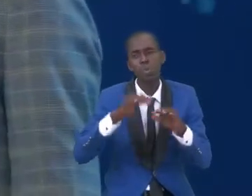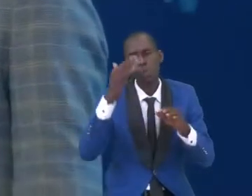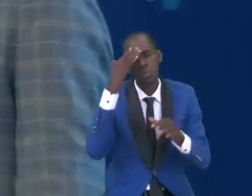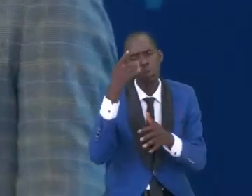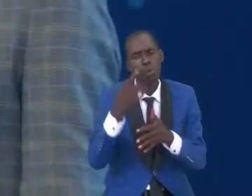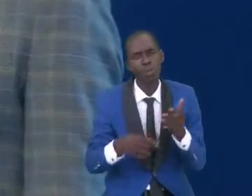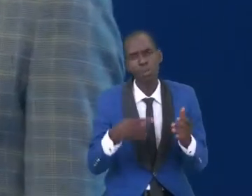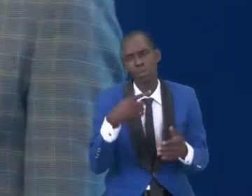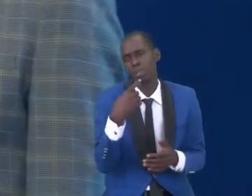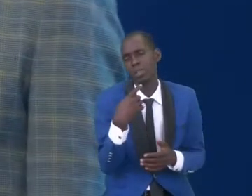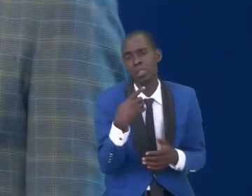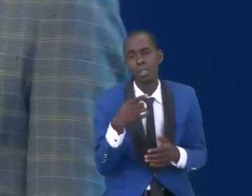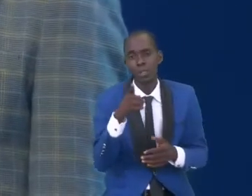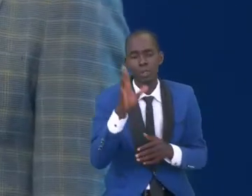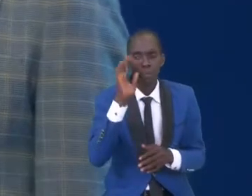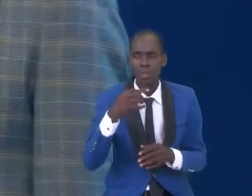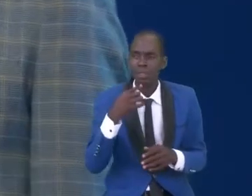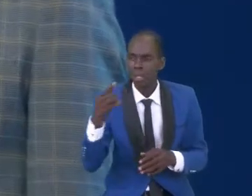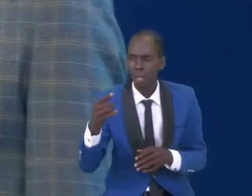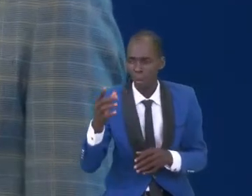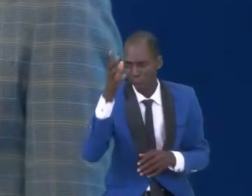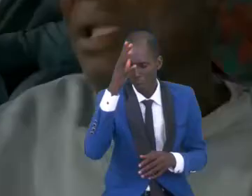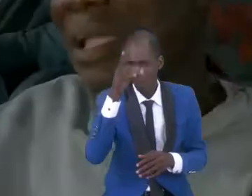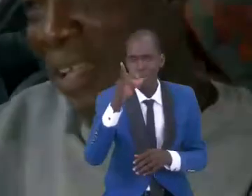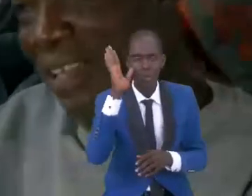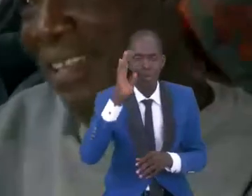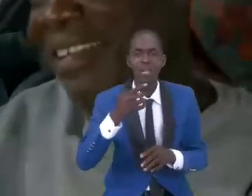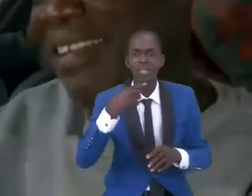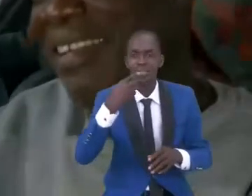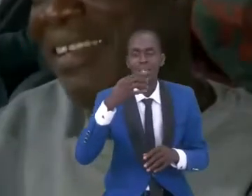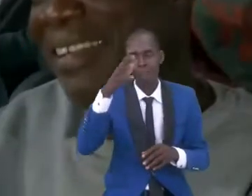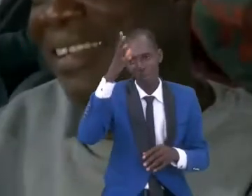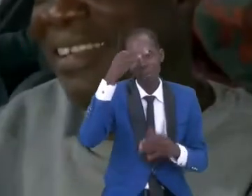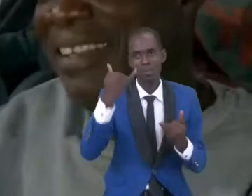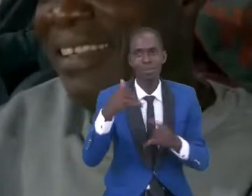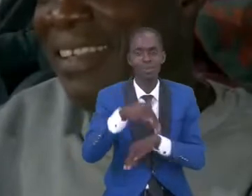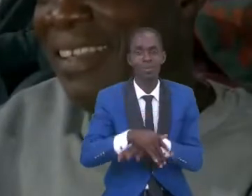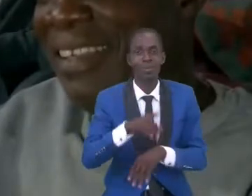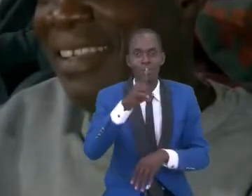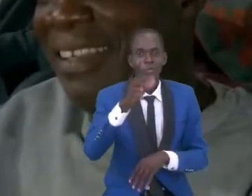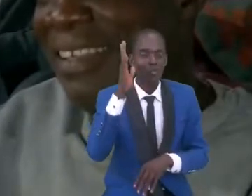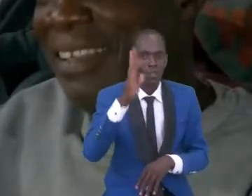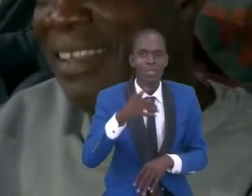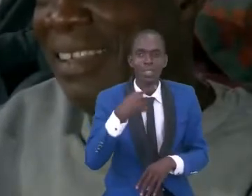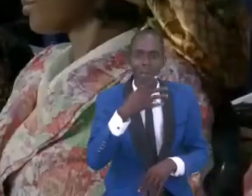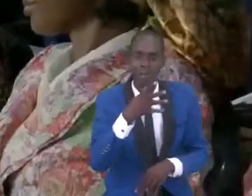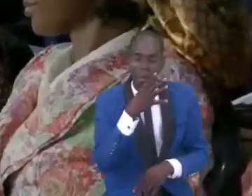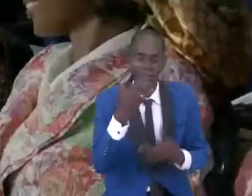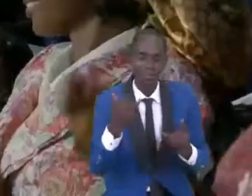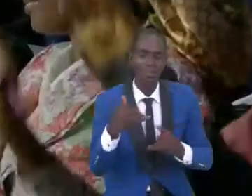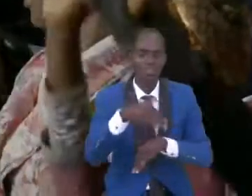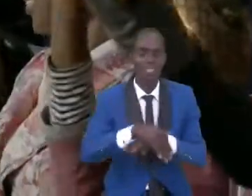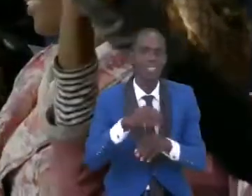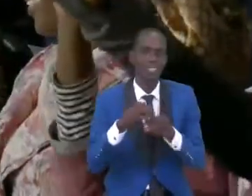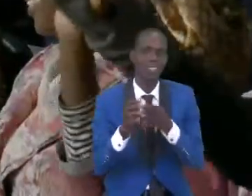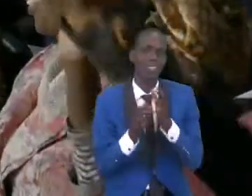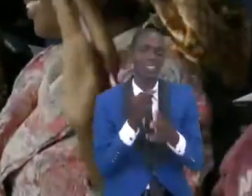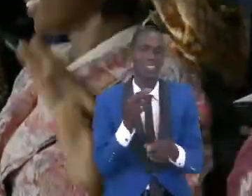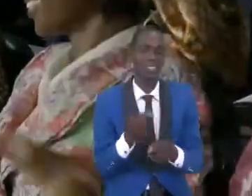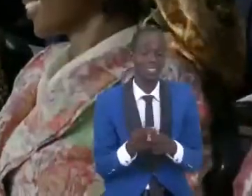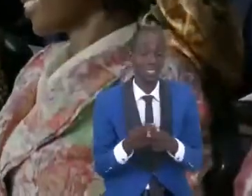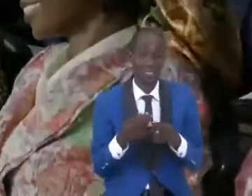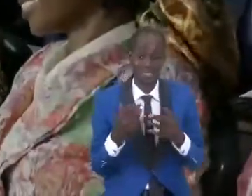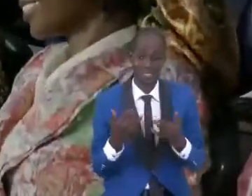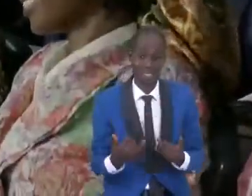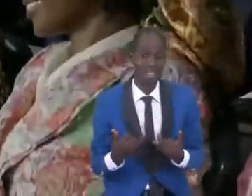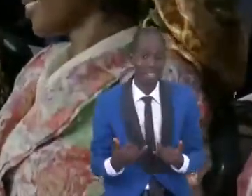Papa, they will say Papa tonight. You will say Mama, they will say Mama tonight.